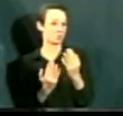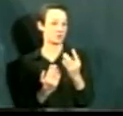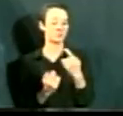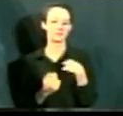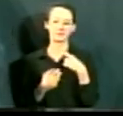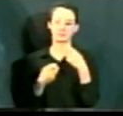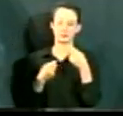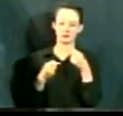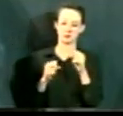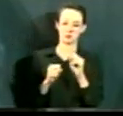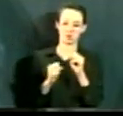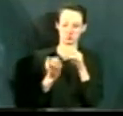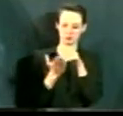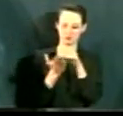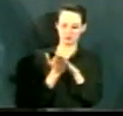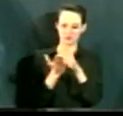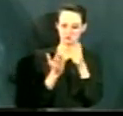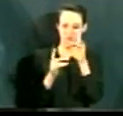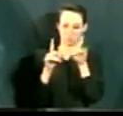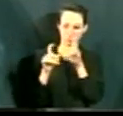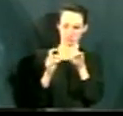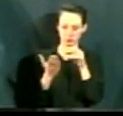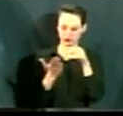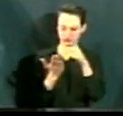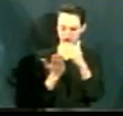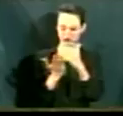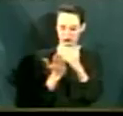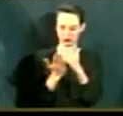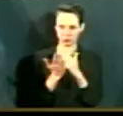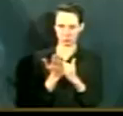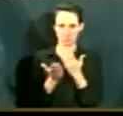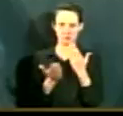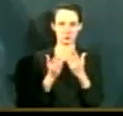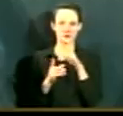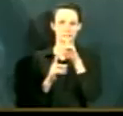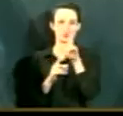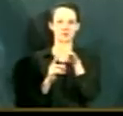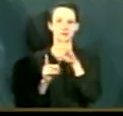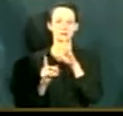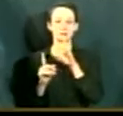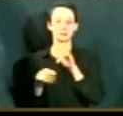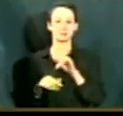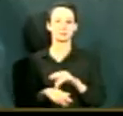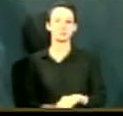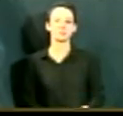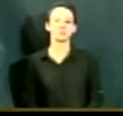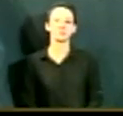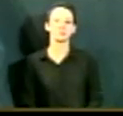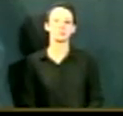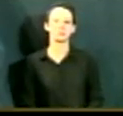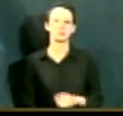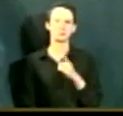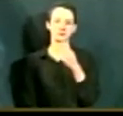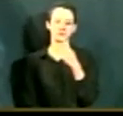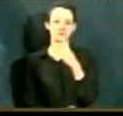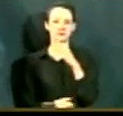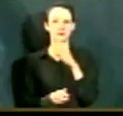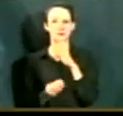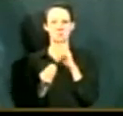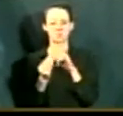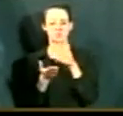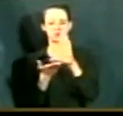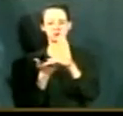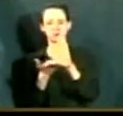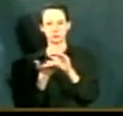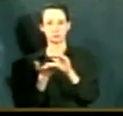try to put all my questions kind of together, so maybe we can answer them all together. You mentioned a reduction of overall